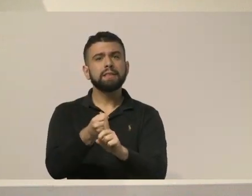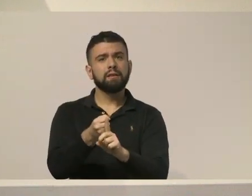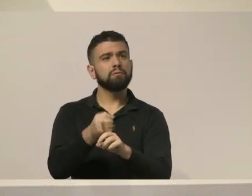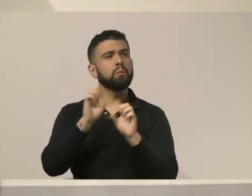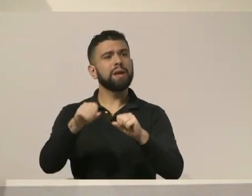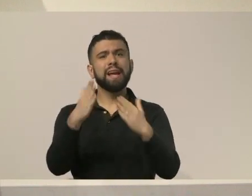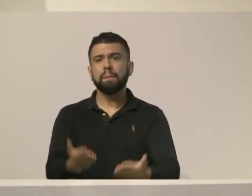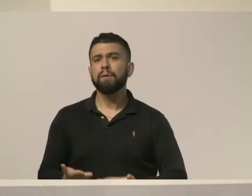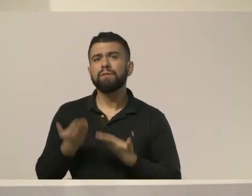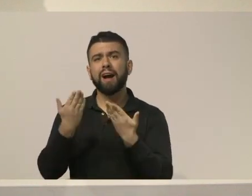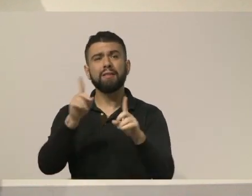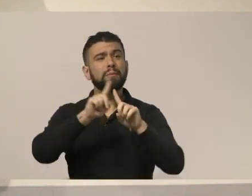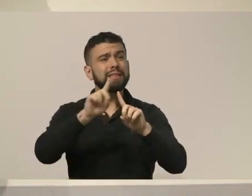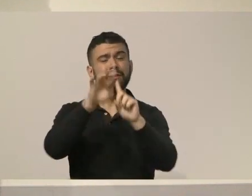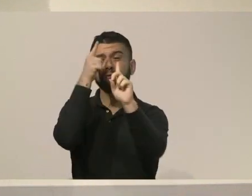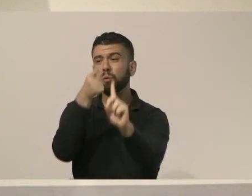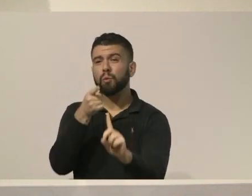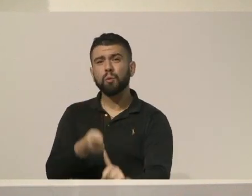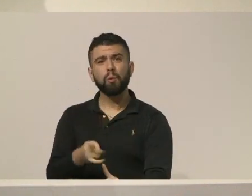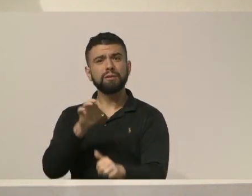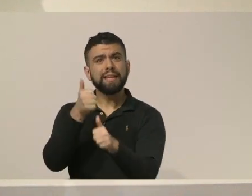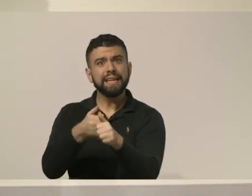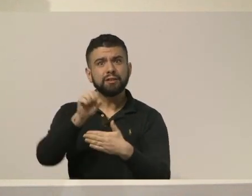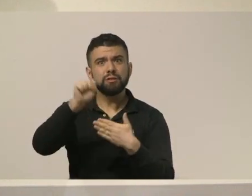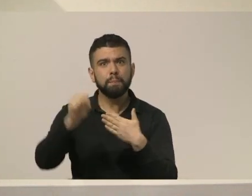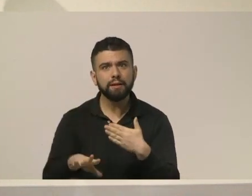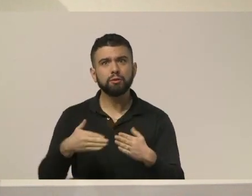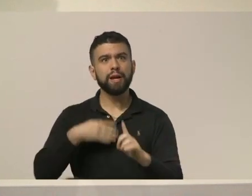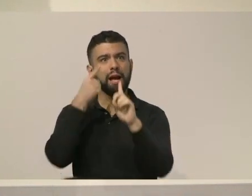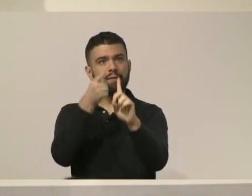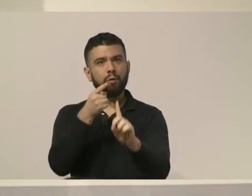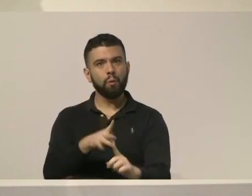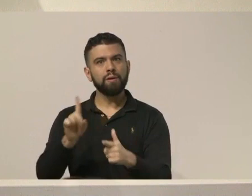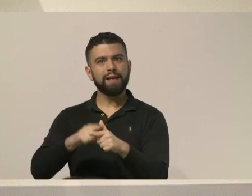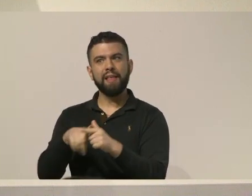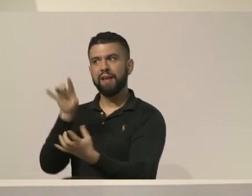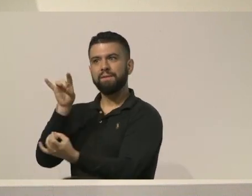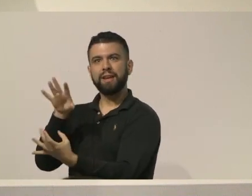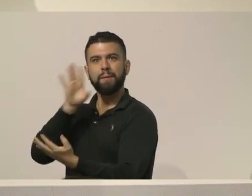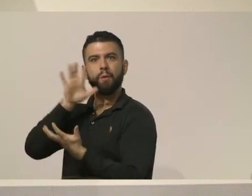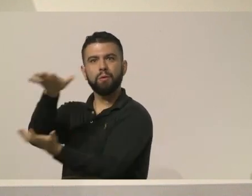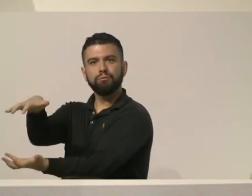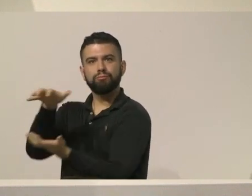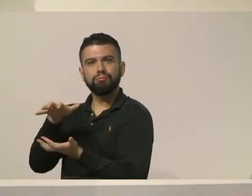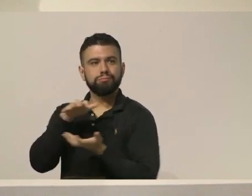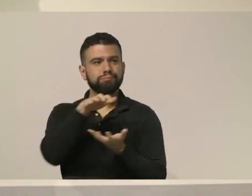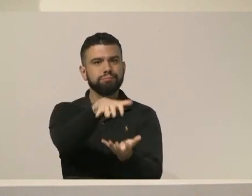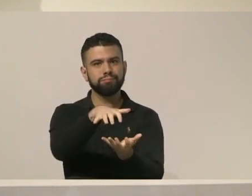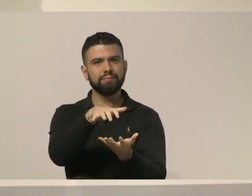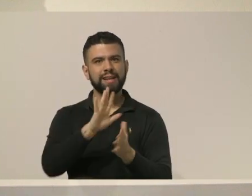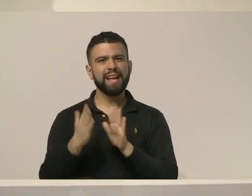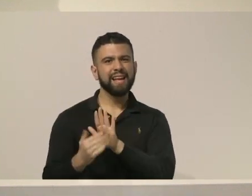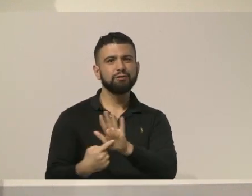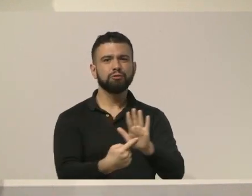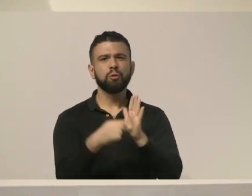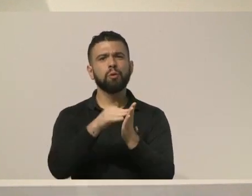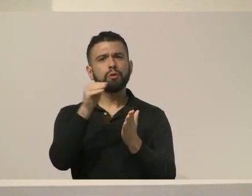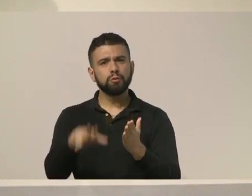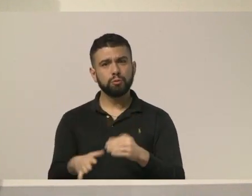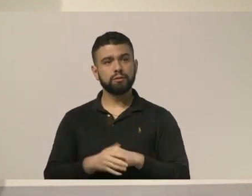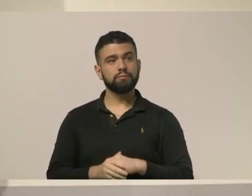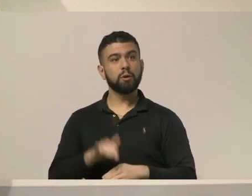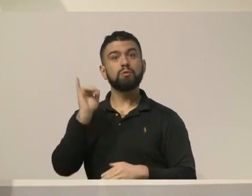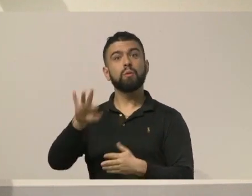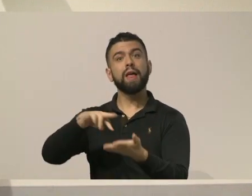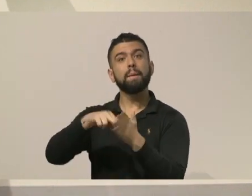milestones to strive for each semester and giving them feedback along the way. These are intended to guide students to make the